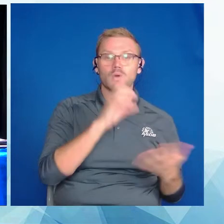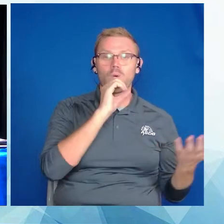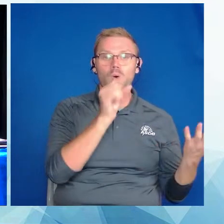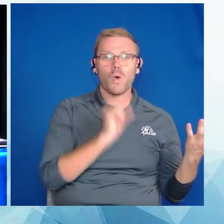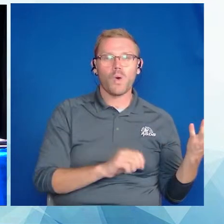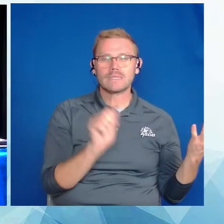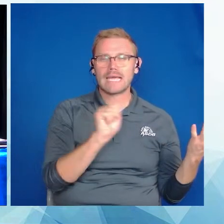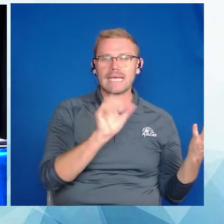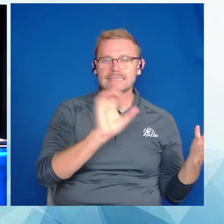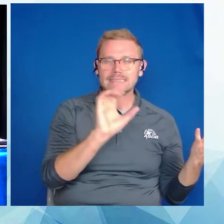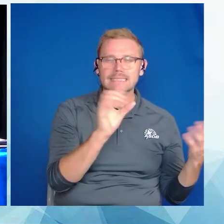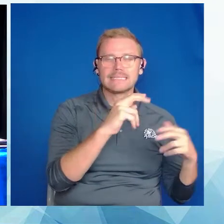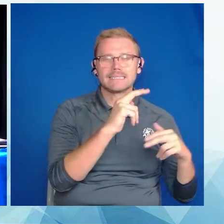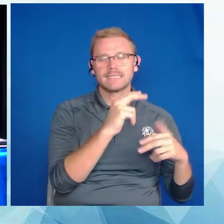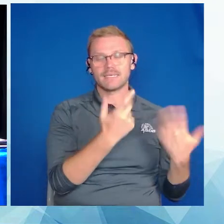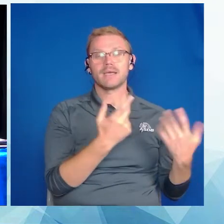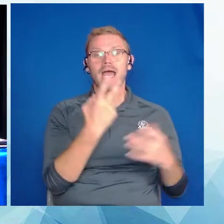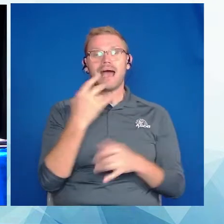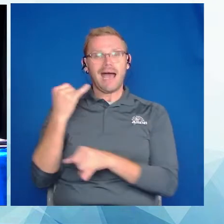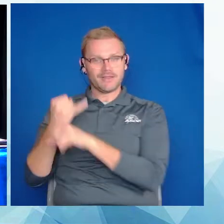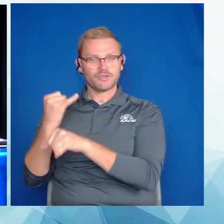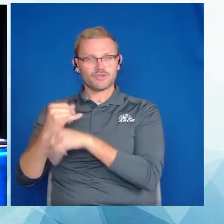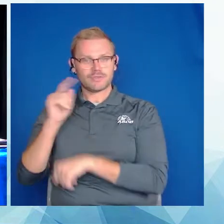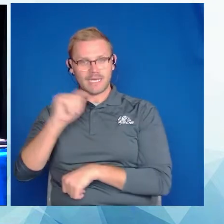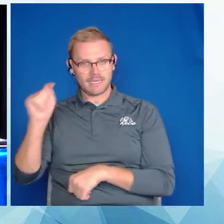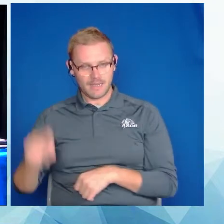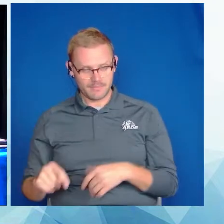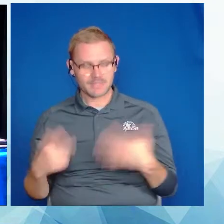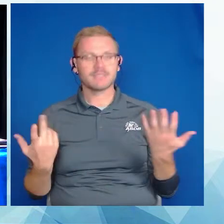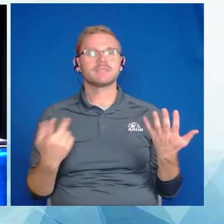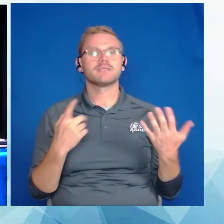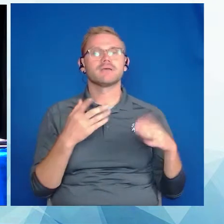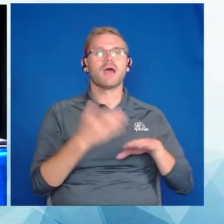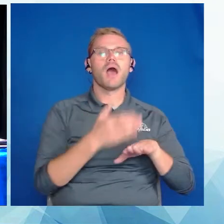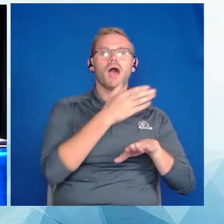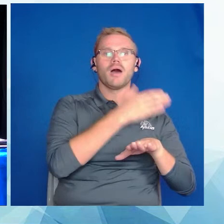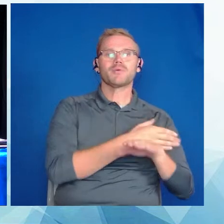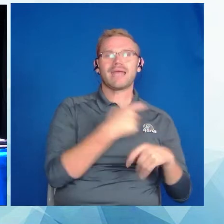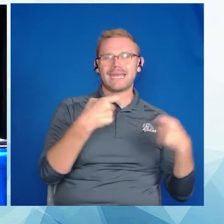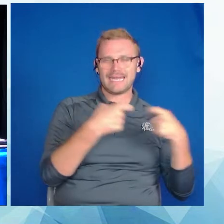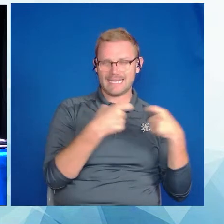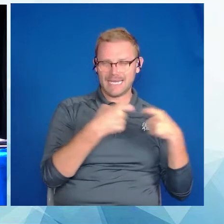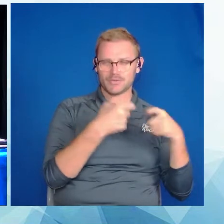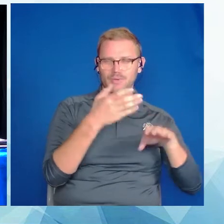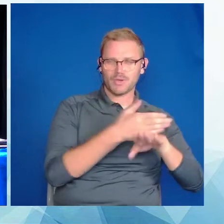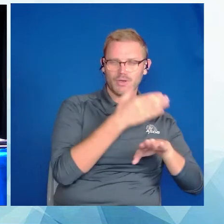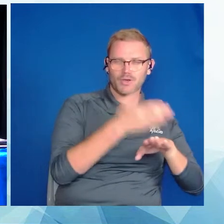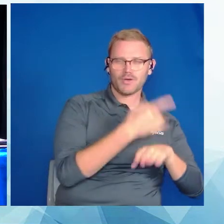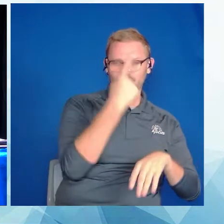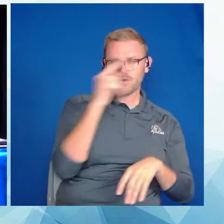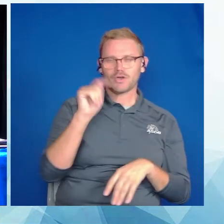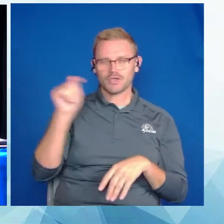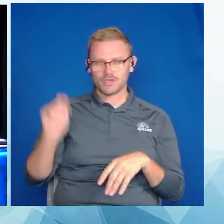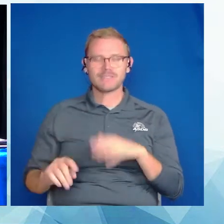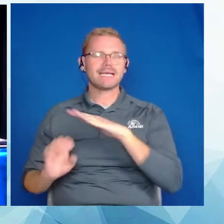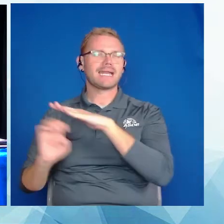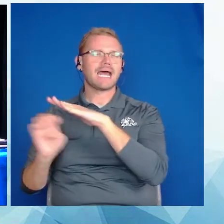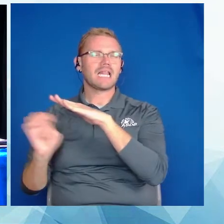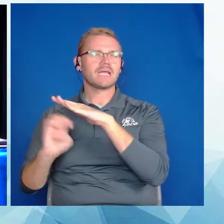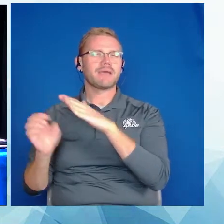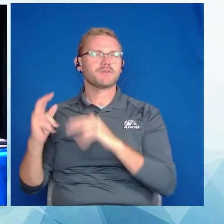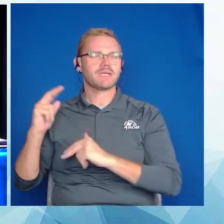air conditioning units on the Tucson campus, upgrade electrical for the Tucson campus elementary